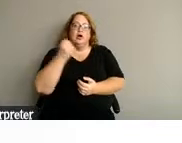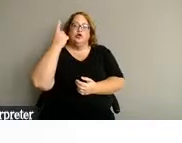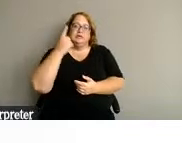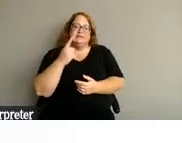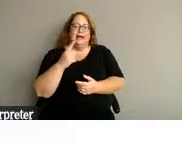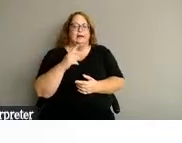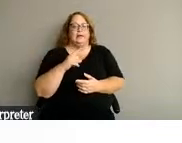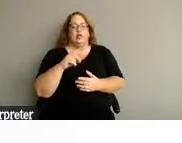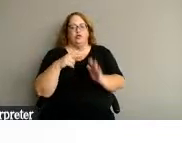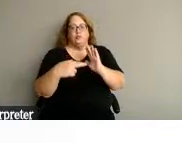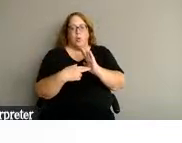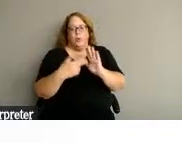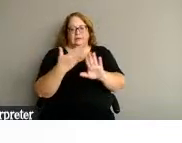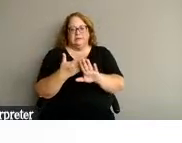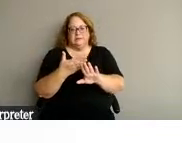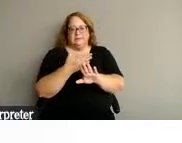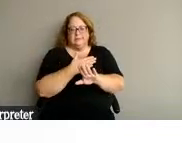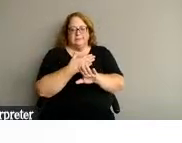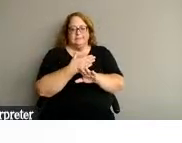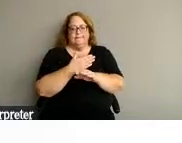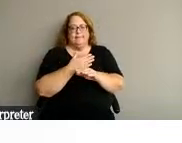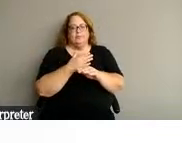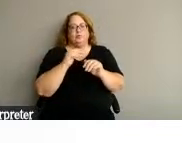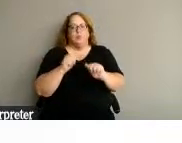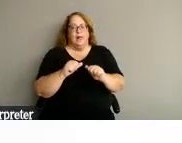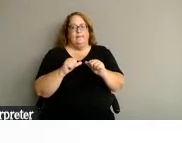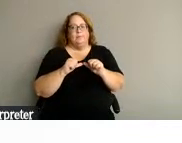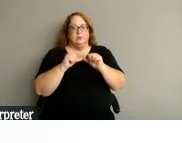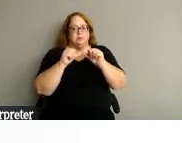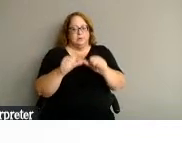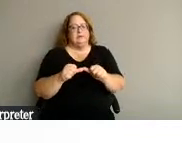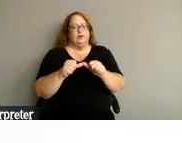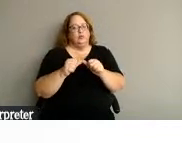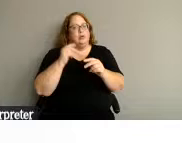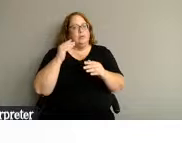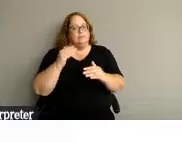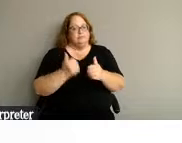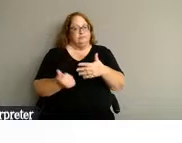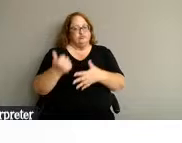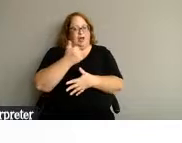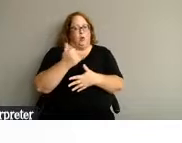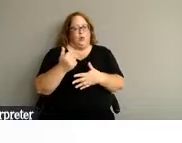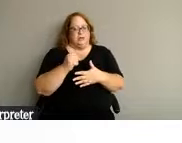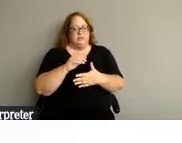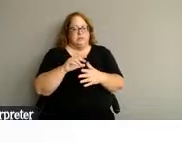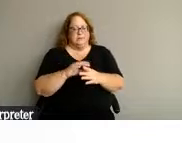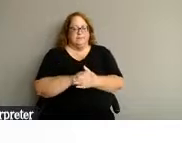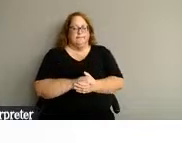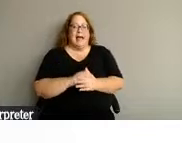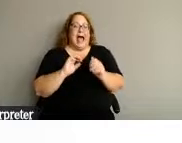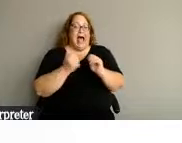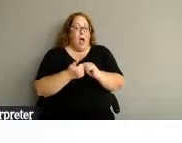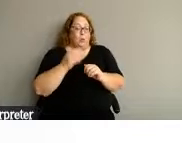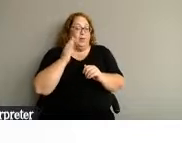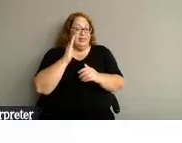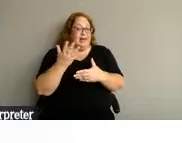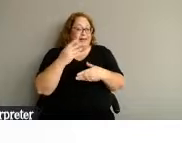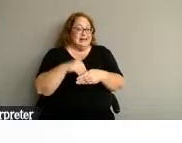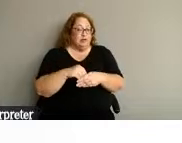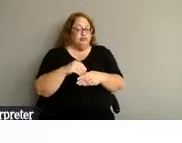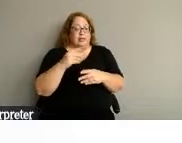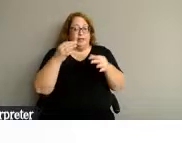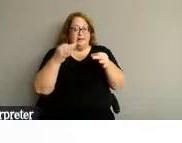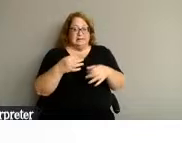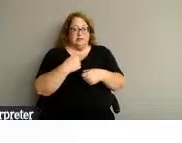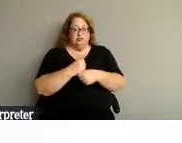coordinator principal roles and advancing the organizational vision and priorities. How are they going to engage in that collaborative decision-making? In one of our conversational